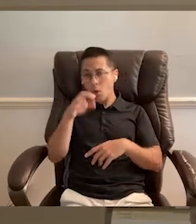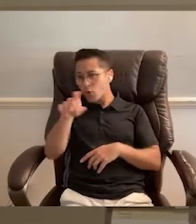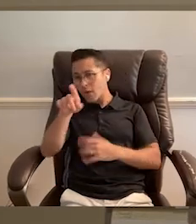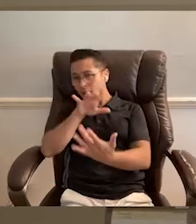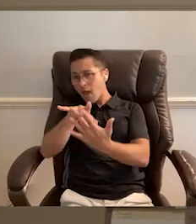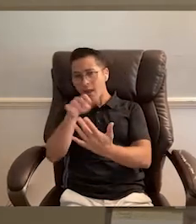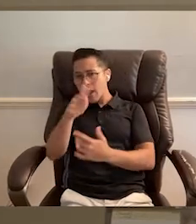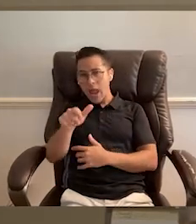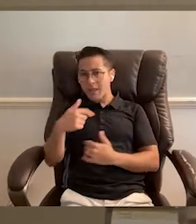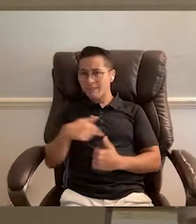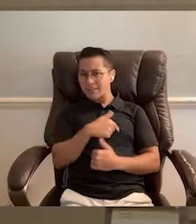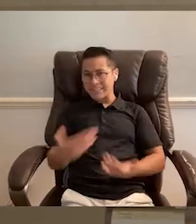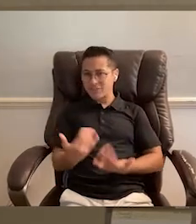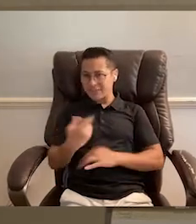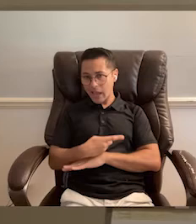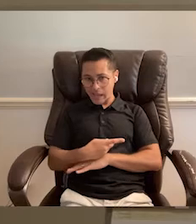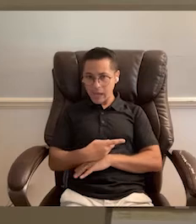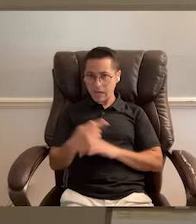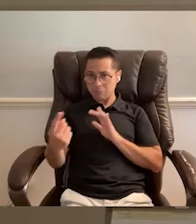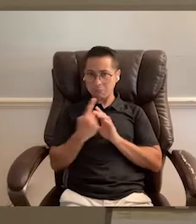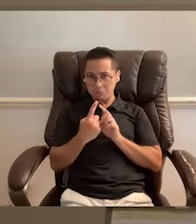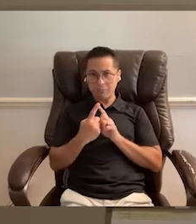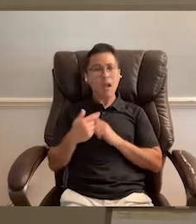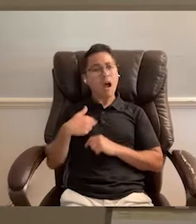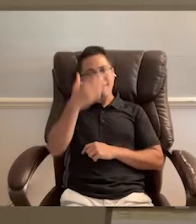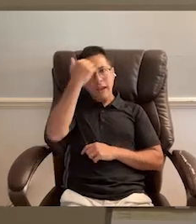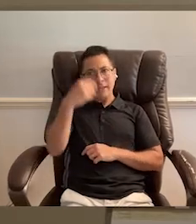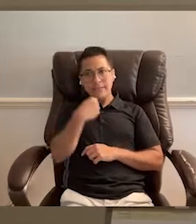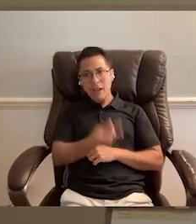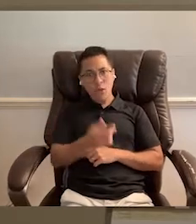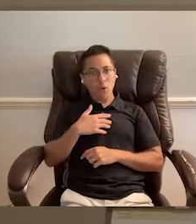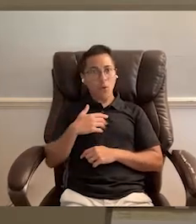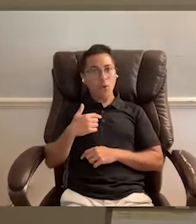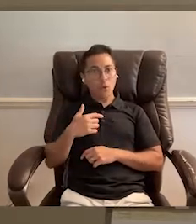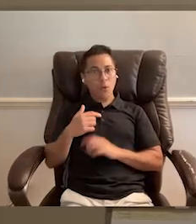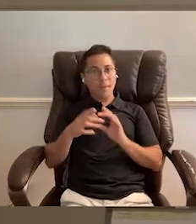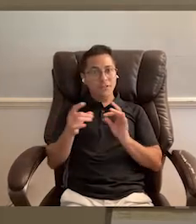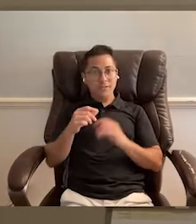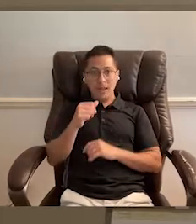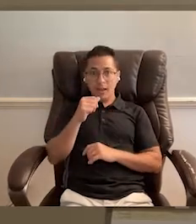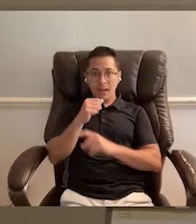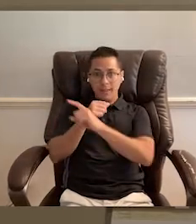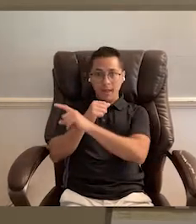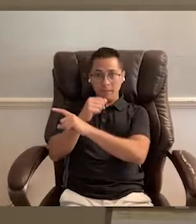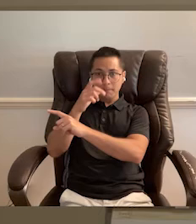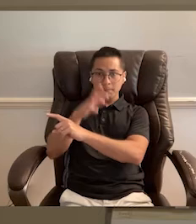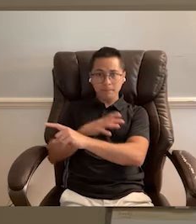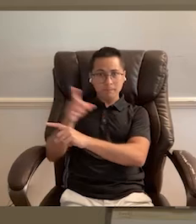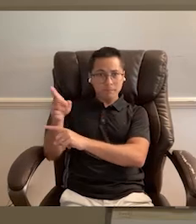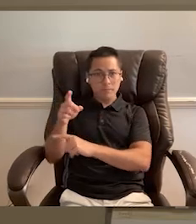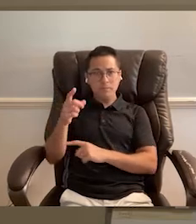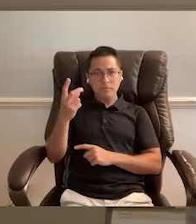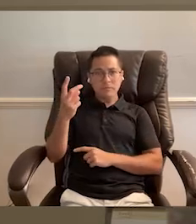all, but it's a real need, we can kind of design something from scratch and present it. So I'm going to turn it